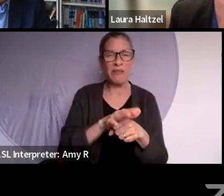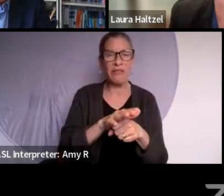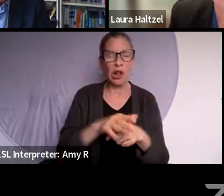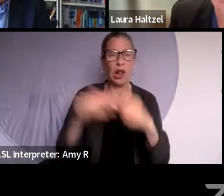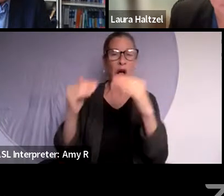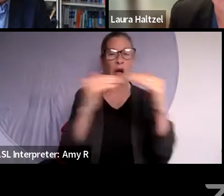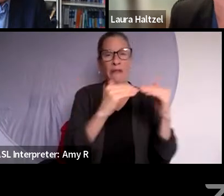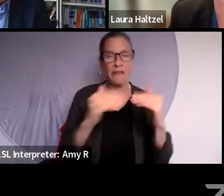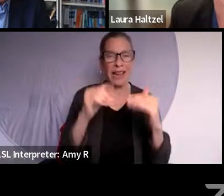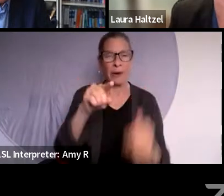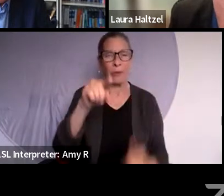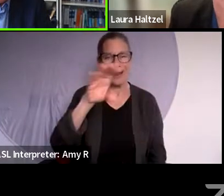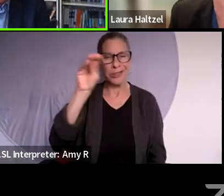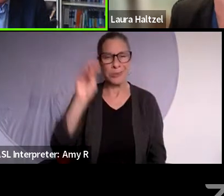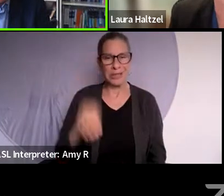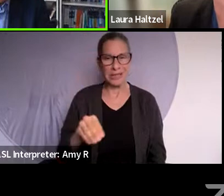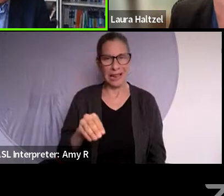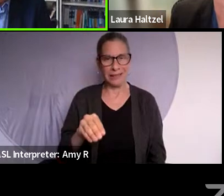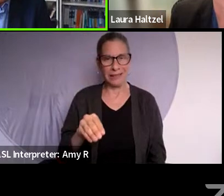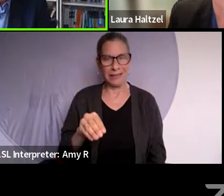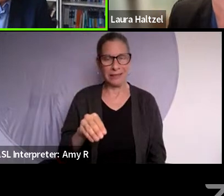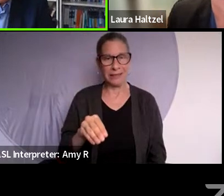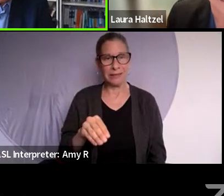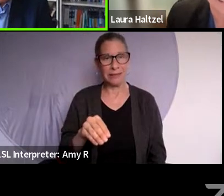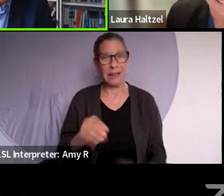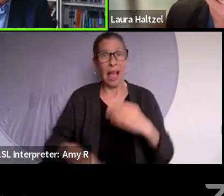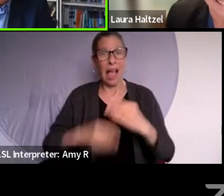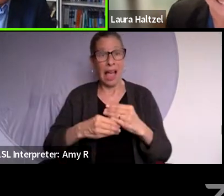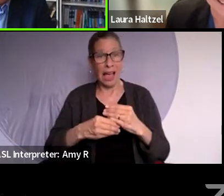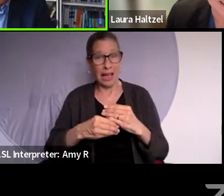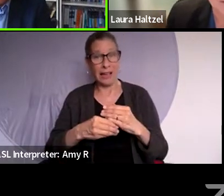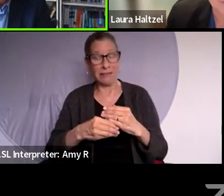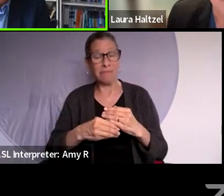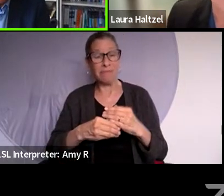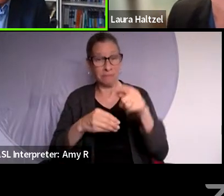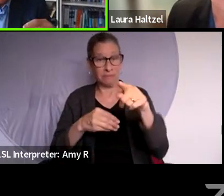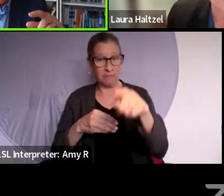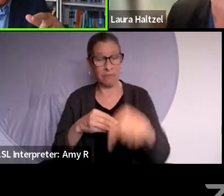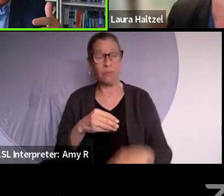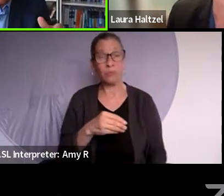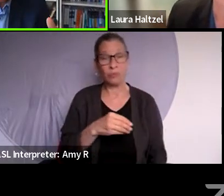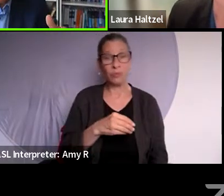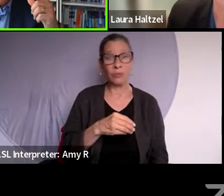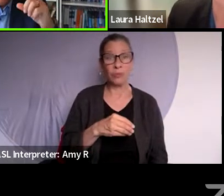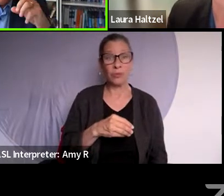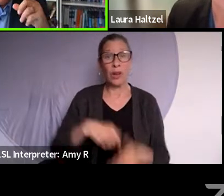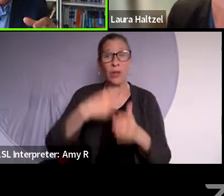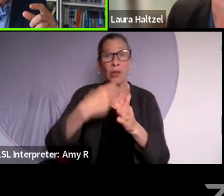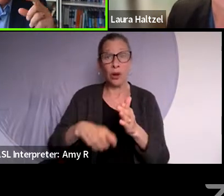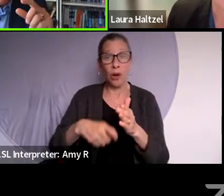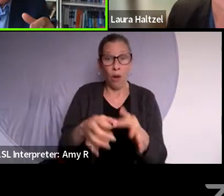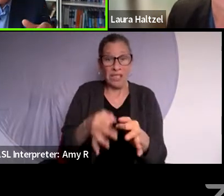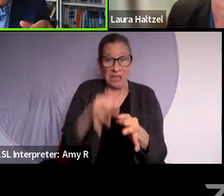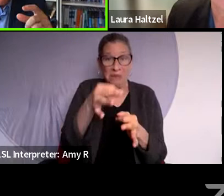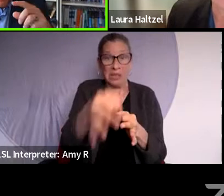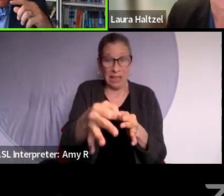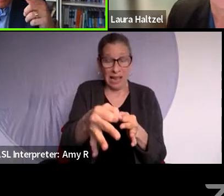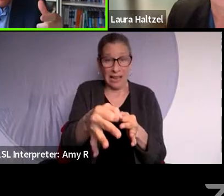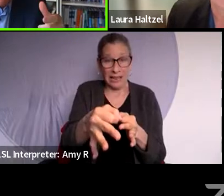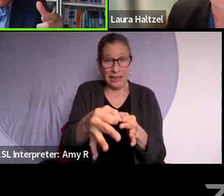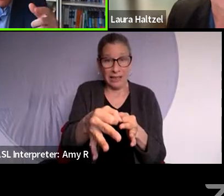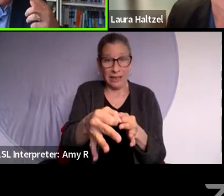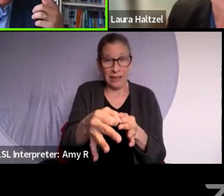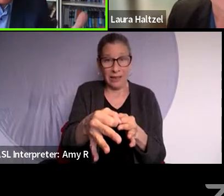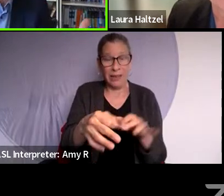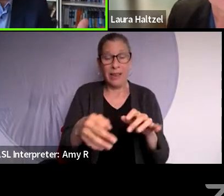fair, 100%. Okay. Yeah. And I would add to that, because to Tracy and Laura's point, the cost of delay, like Laura was mentioning the idea of getting